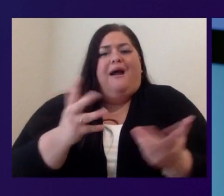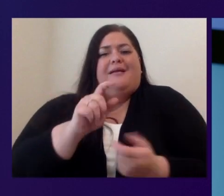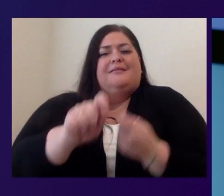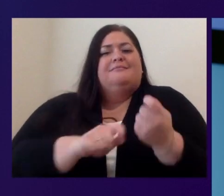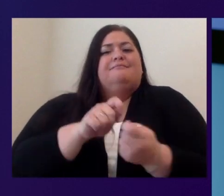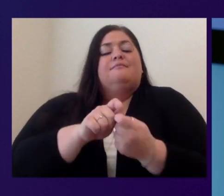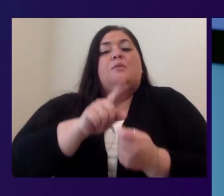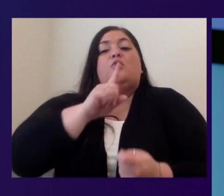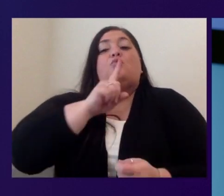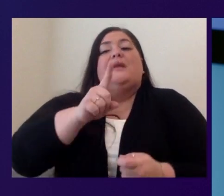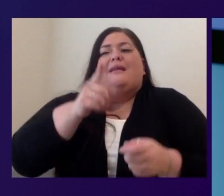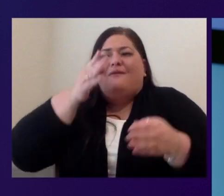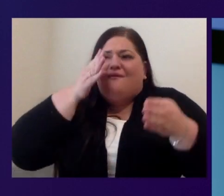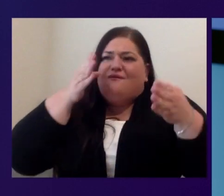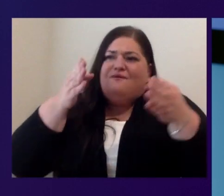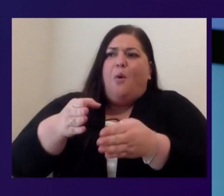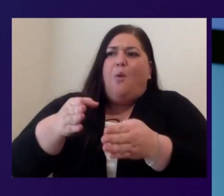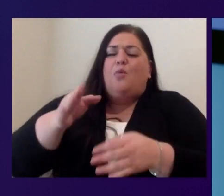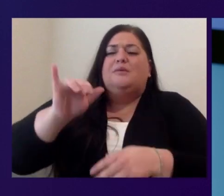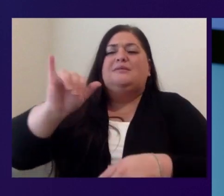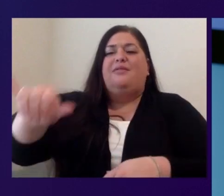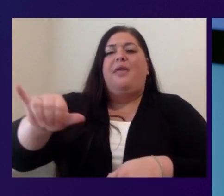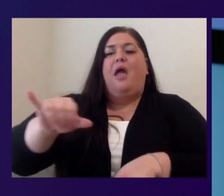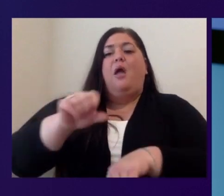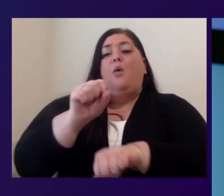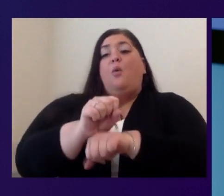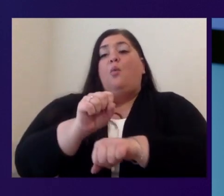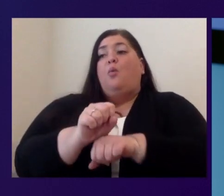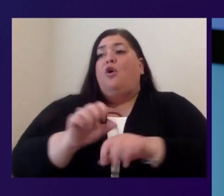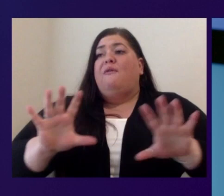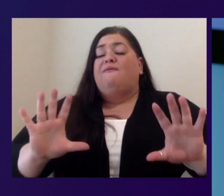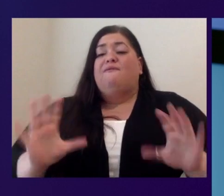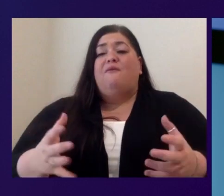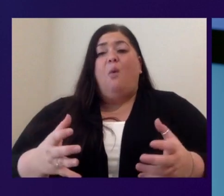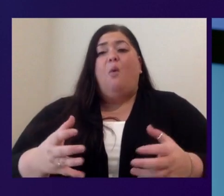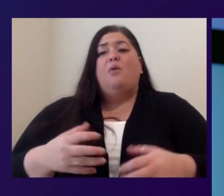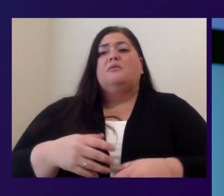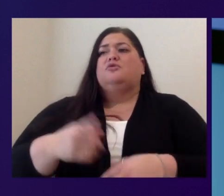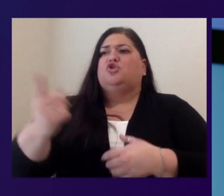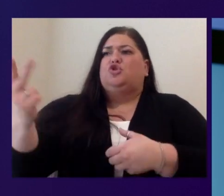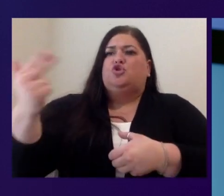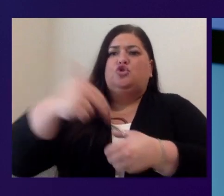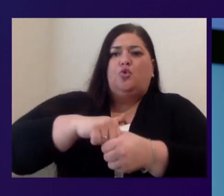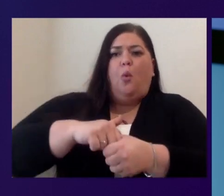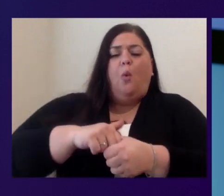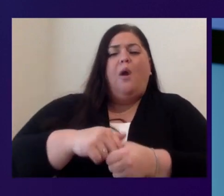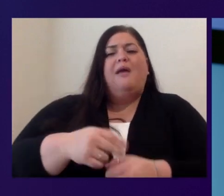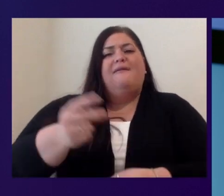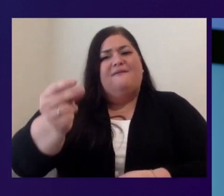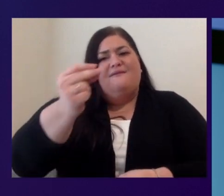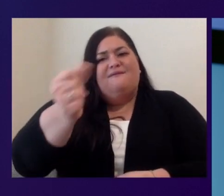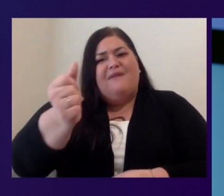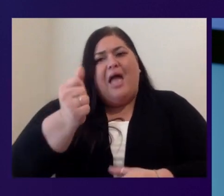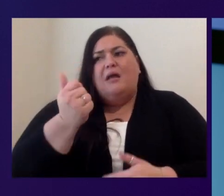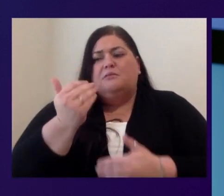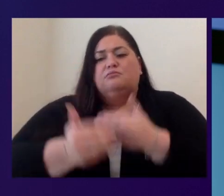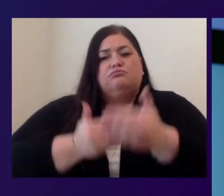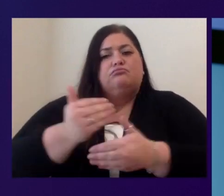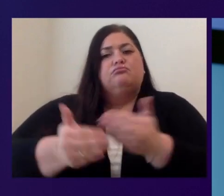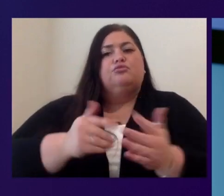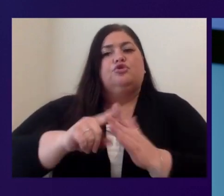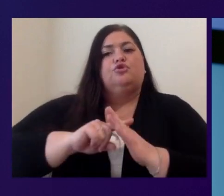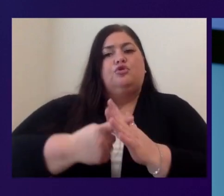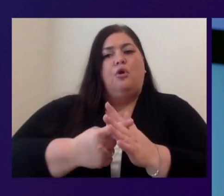that agility of the workforce. Like, you join, you get started fast. Ultimately, it's